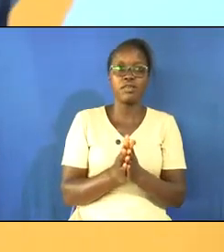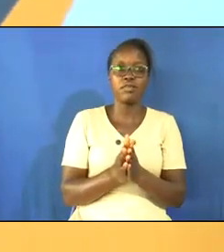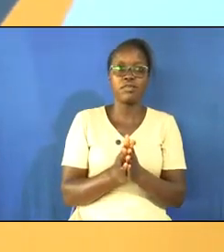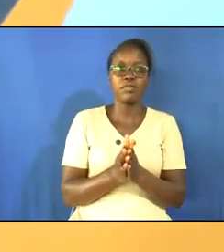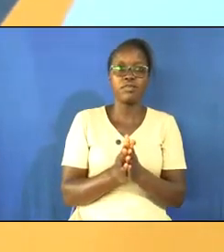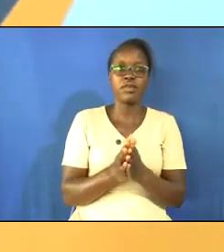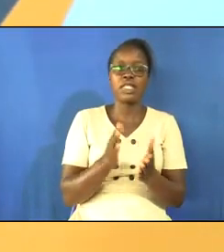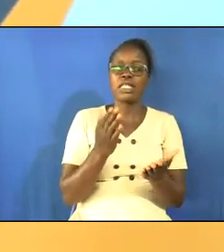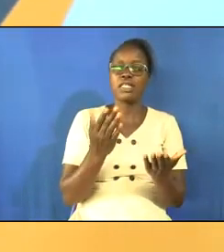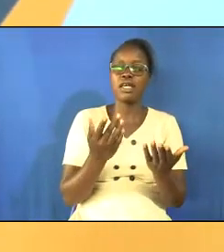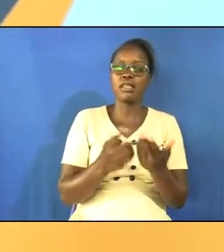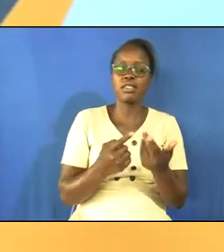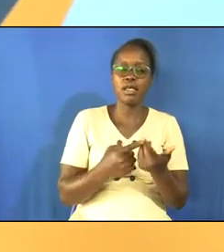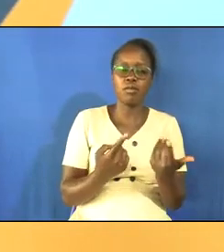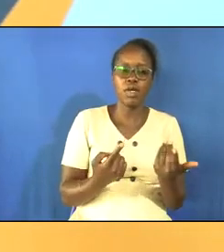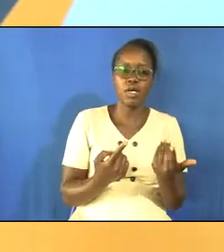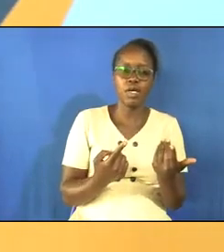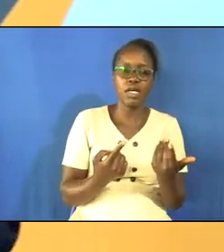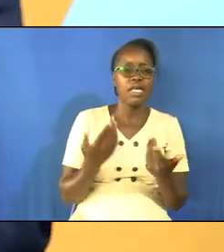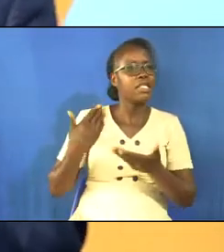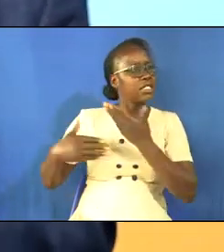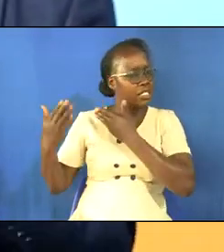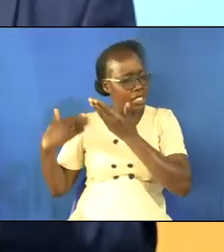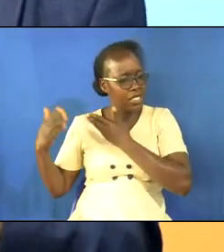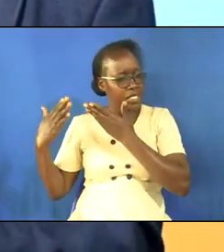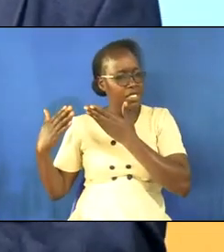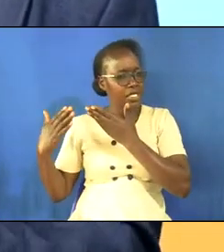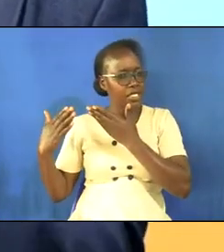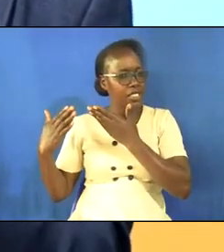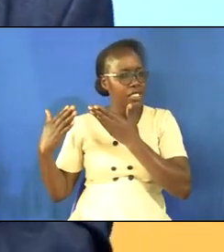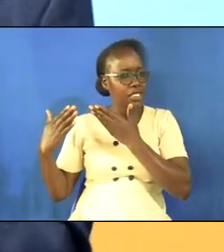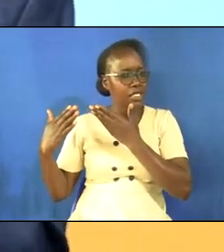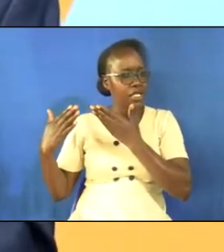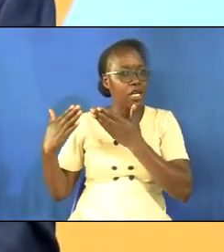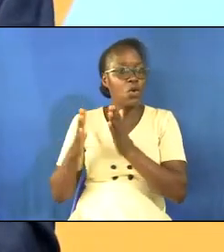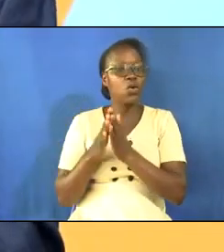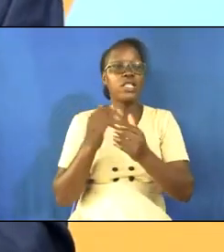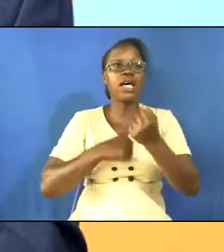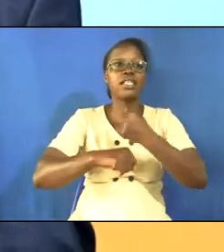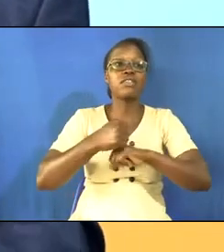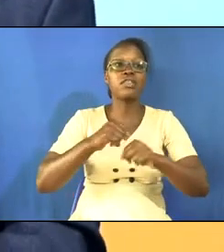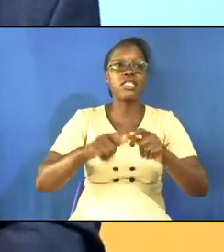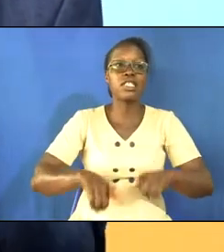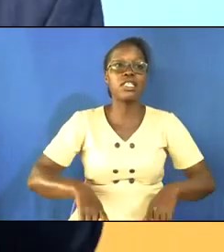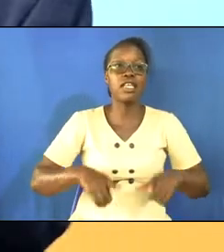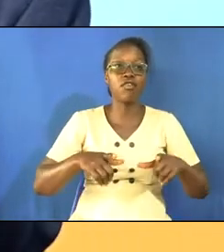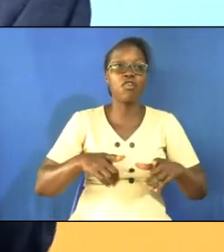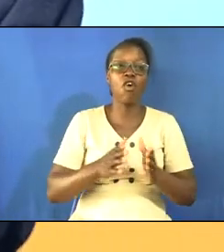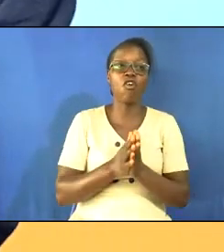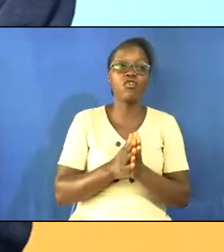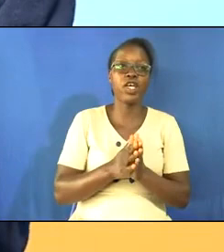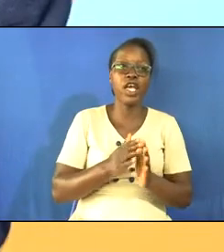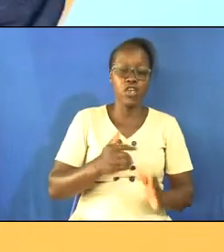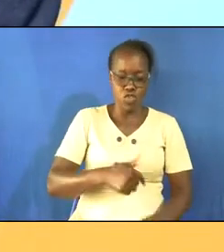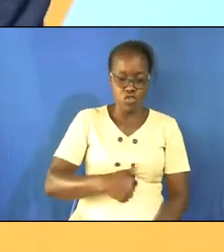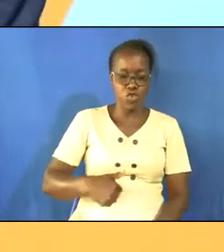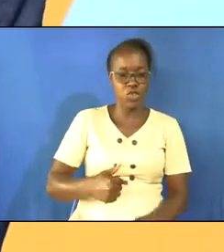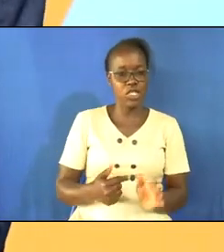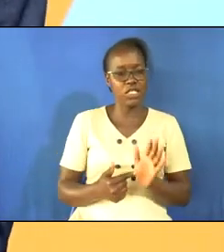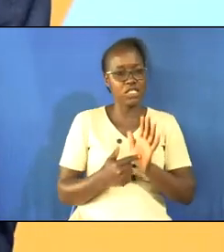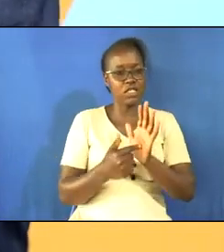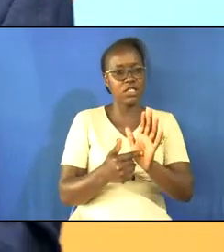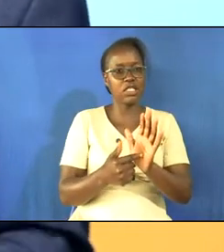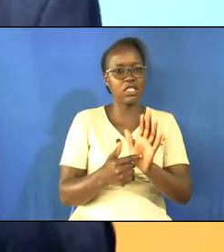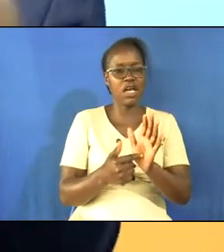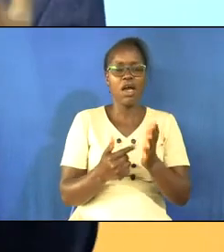the rationale in this is that this correlates with increased activity of coitus, and so increased exposure to